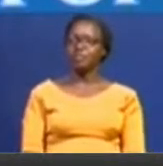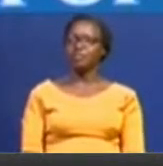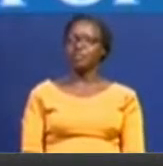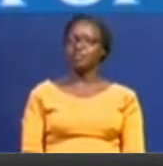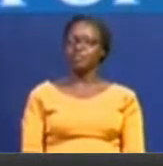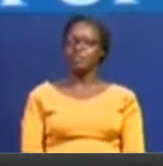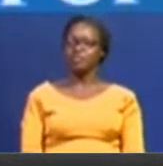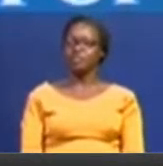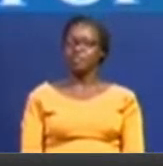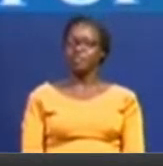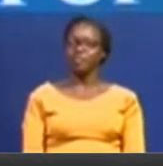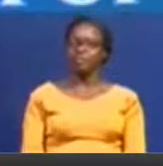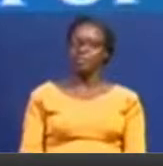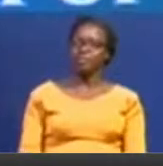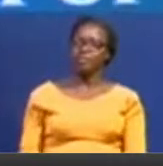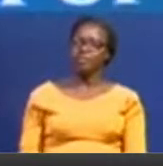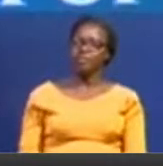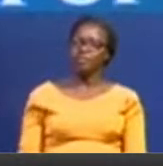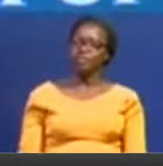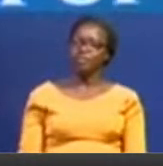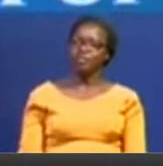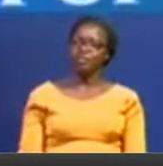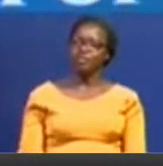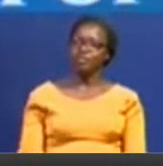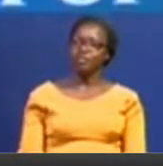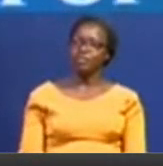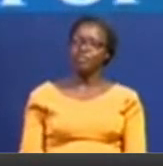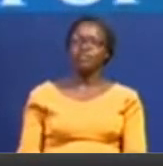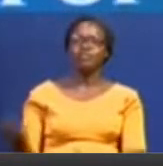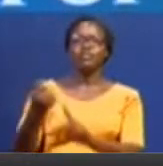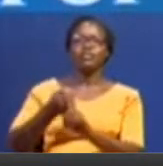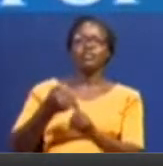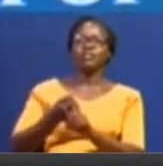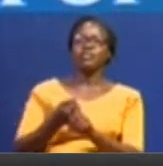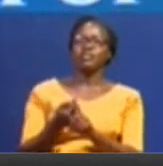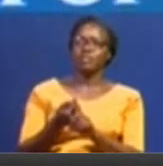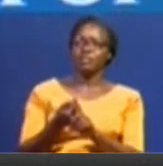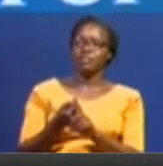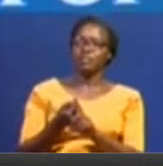you. Thank you very much, Chair. Advocate Manegene,